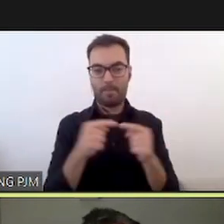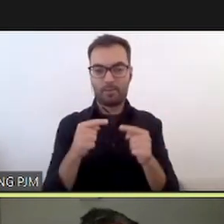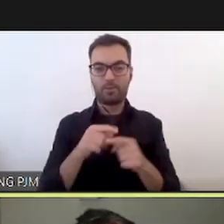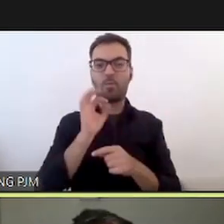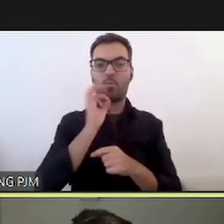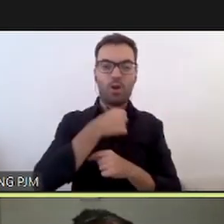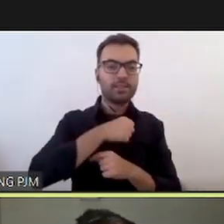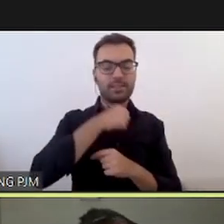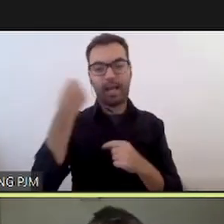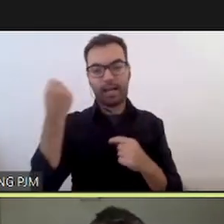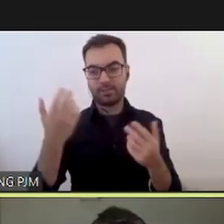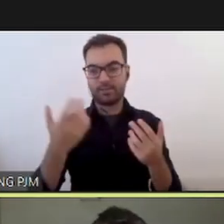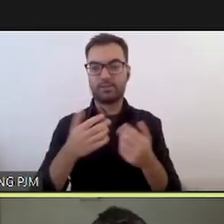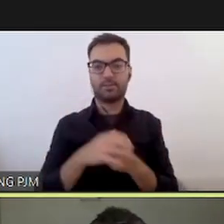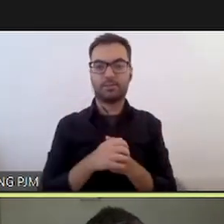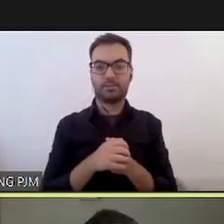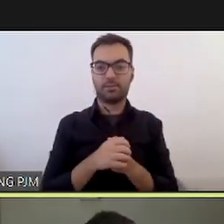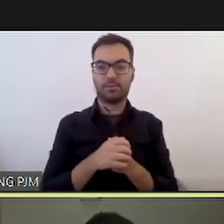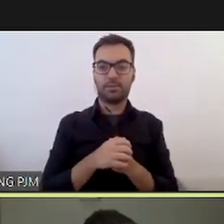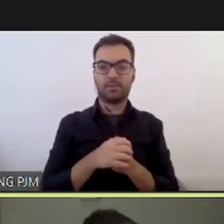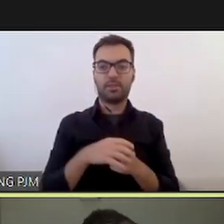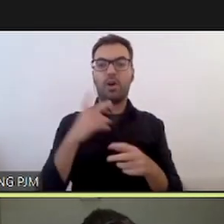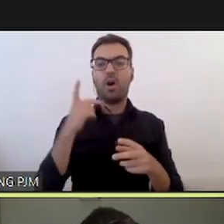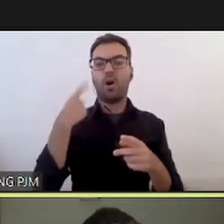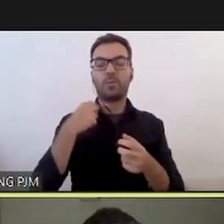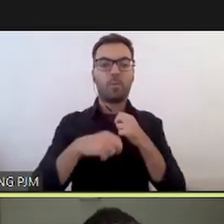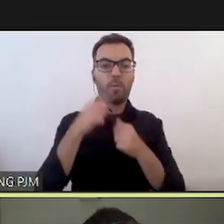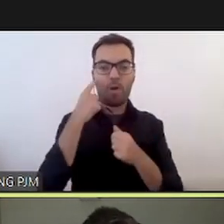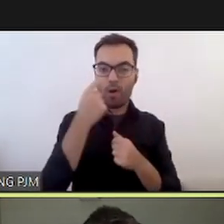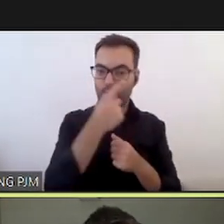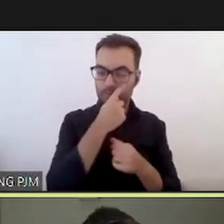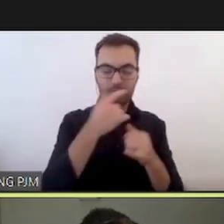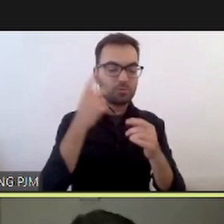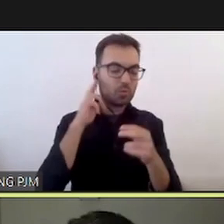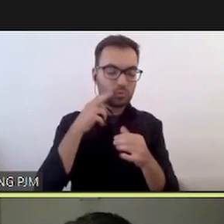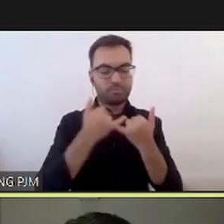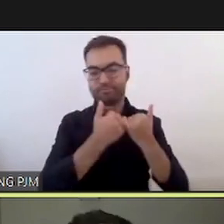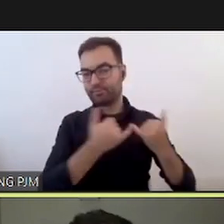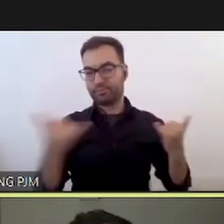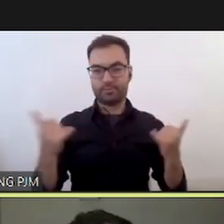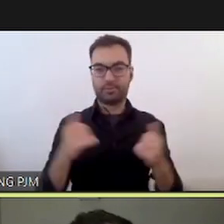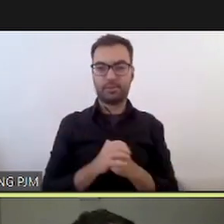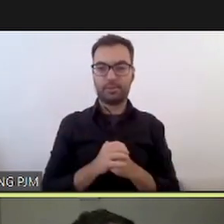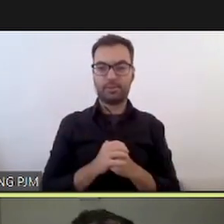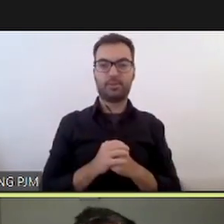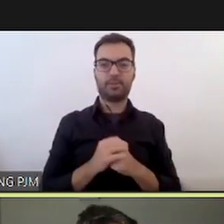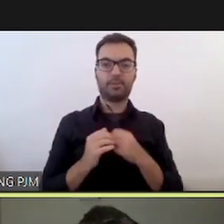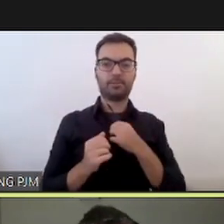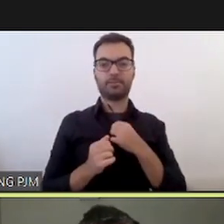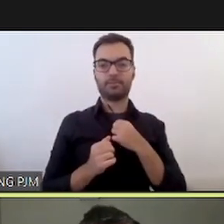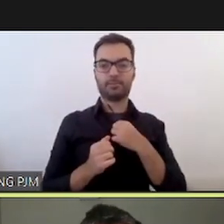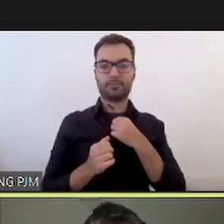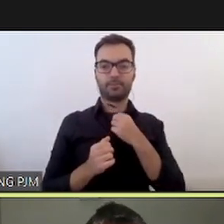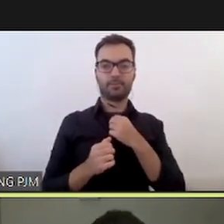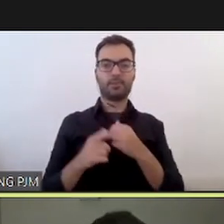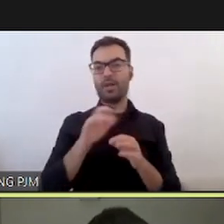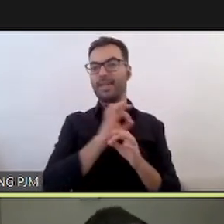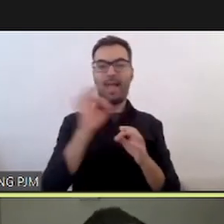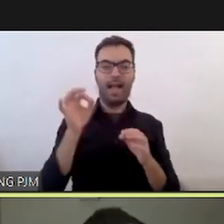younger people with the visual impairment, etc. There is, let's say, our ideal world,